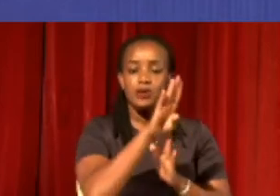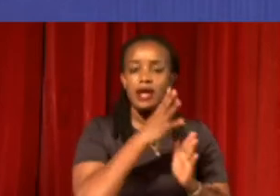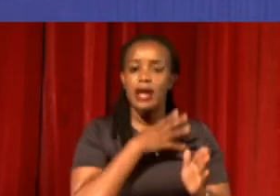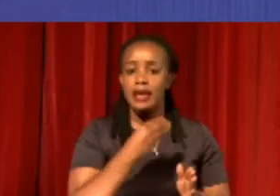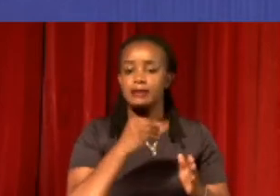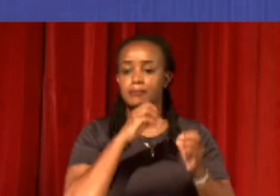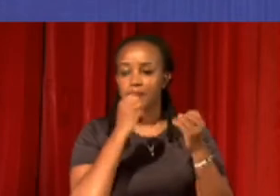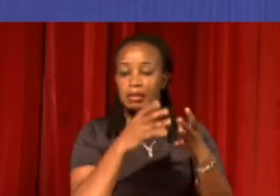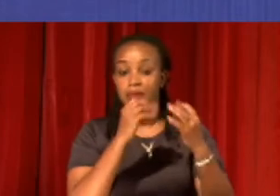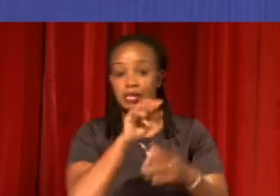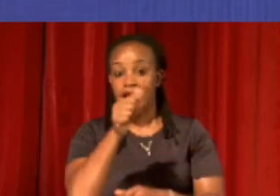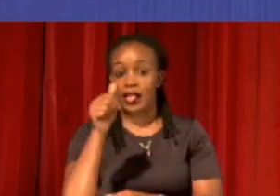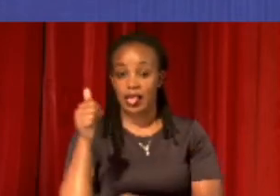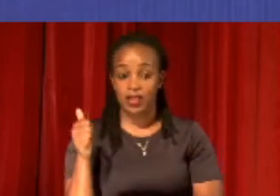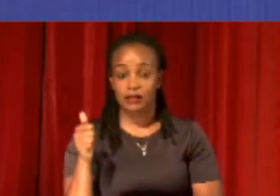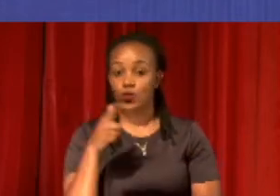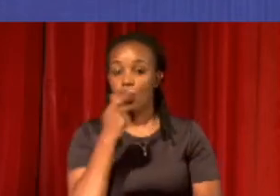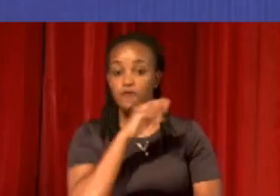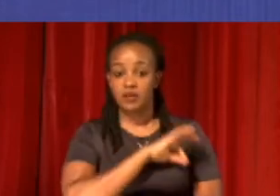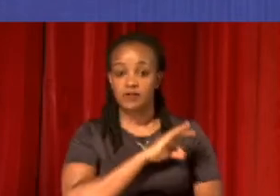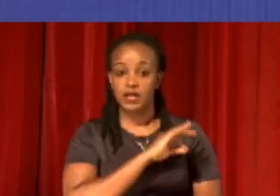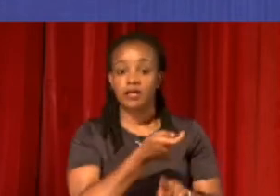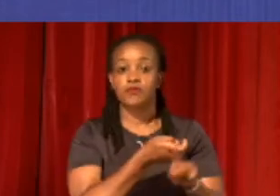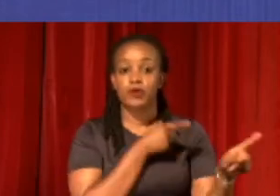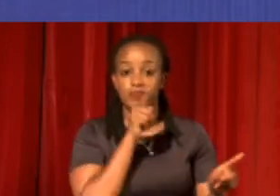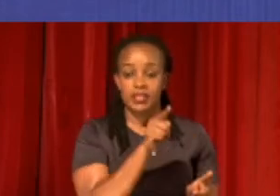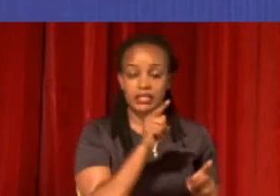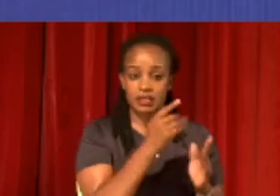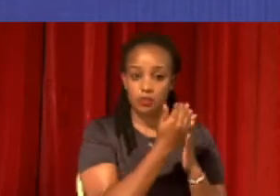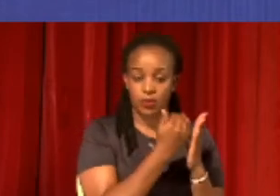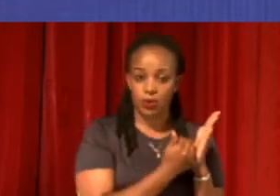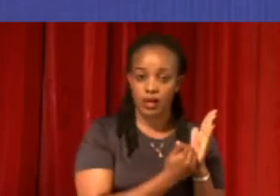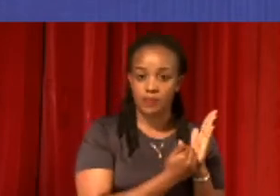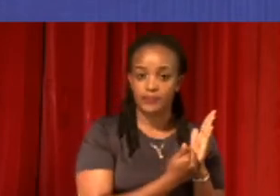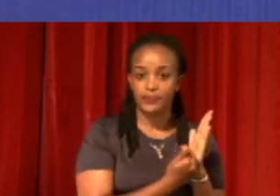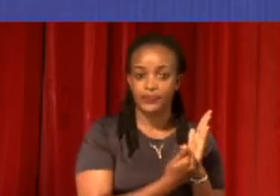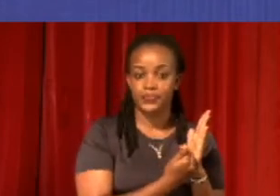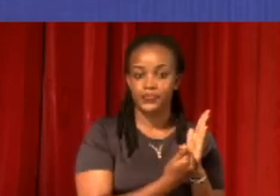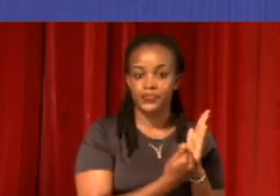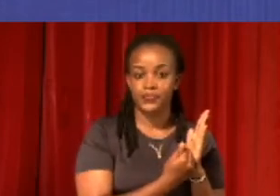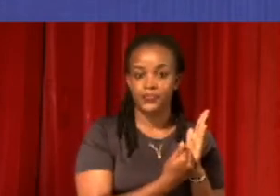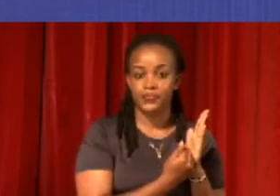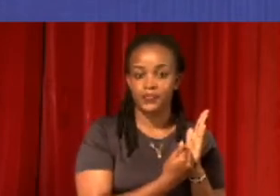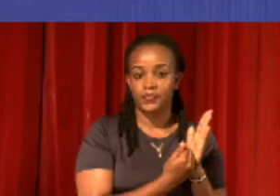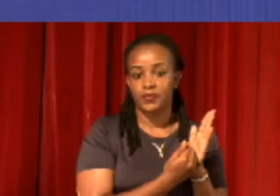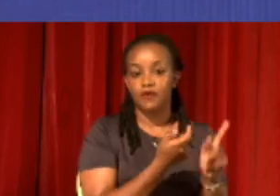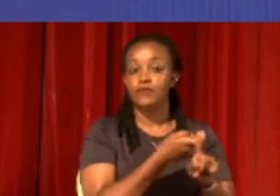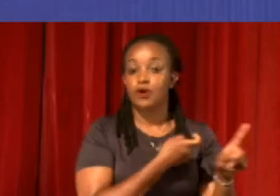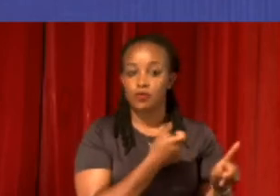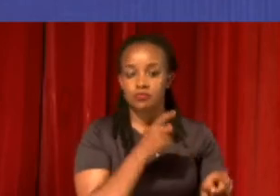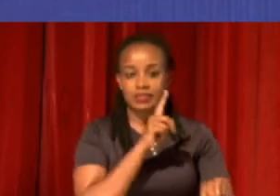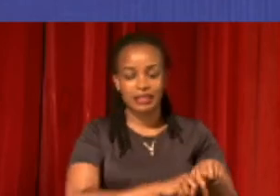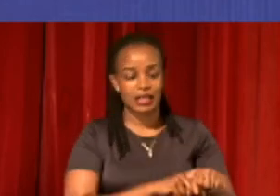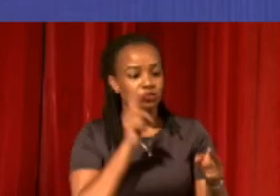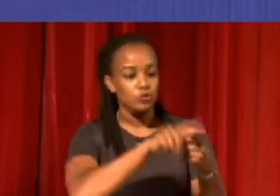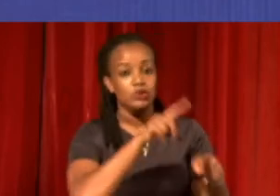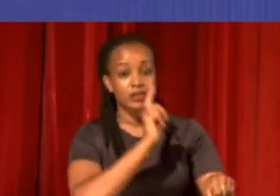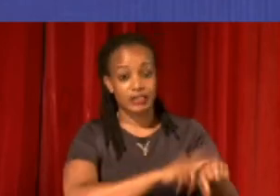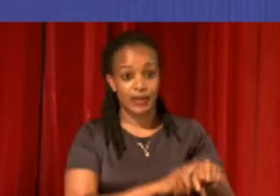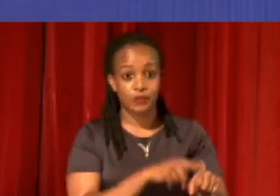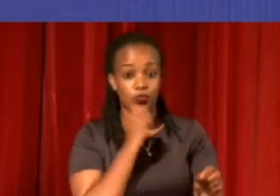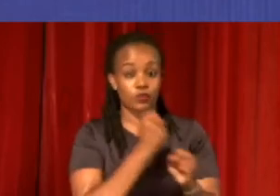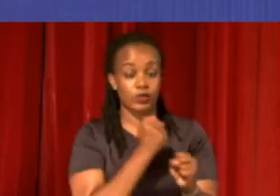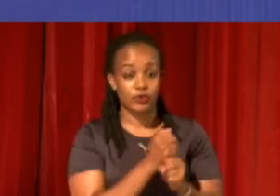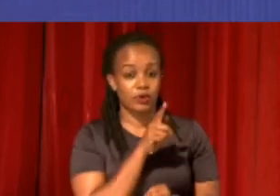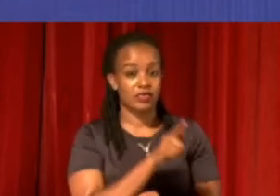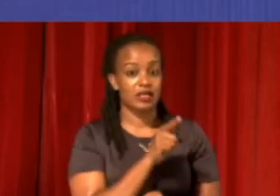there who have come out of these processes. Mm. And that is still an ongoing program that we do from time to time, depending sometimes, of course, with